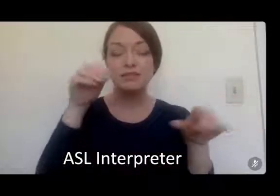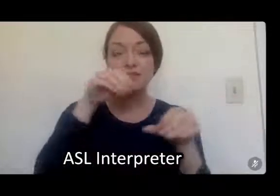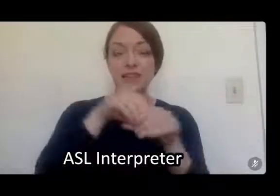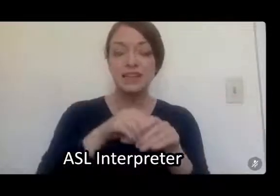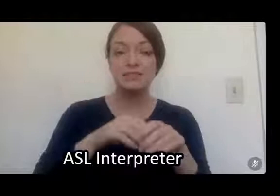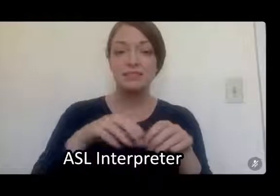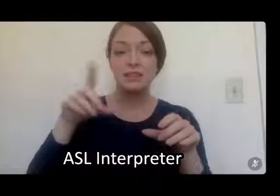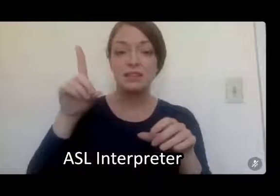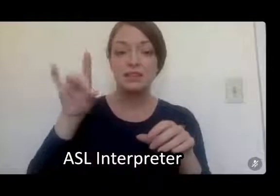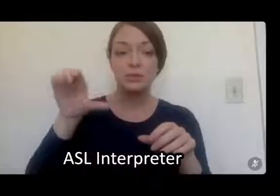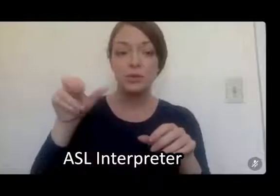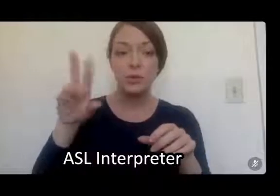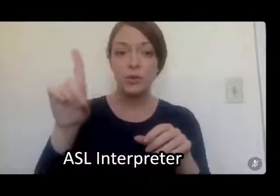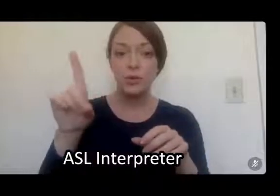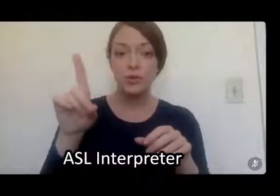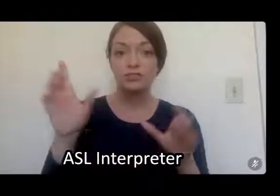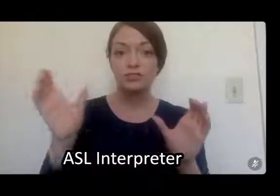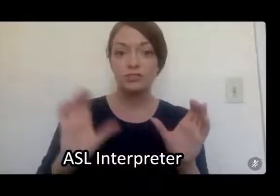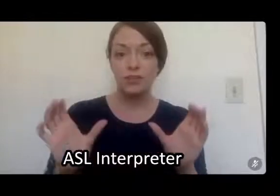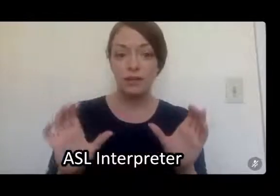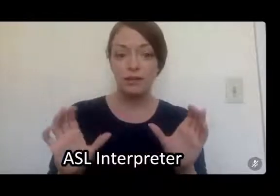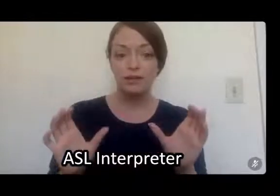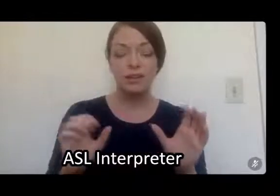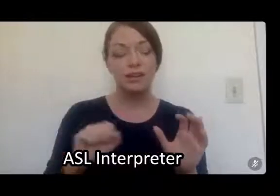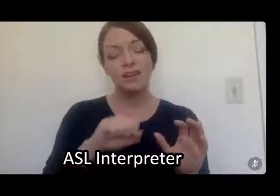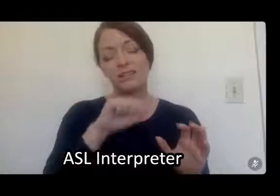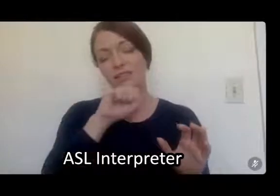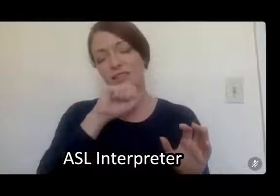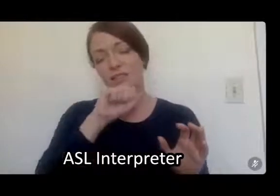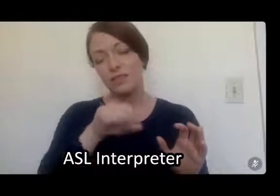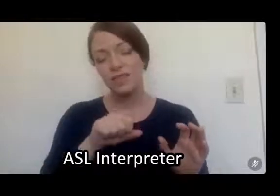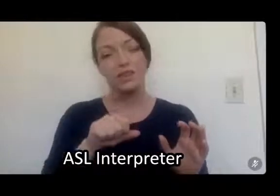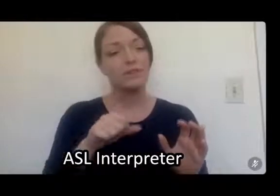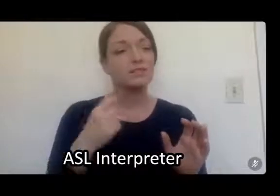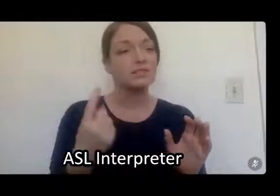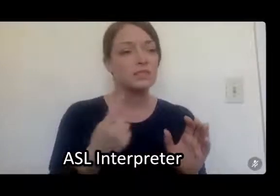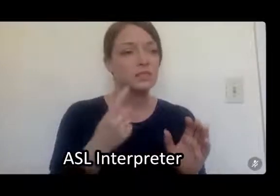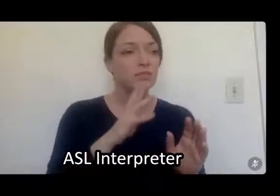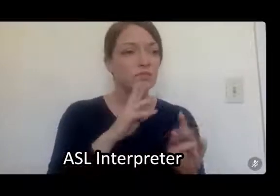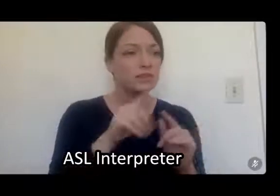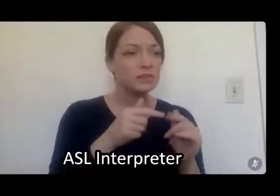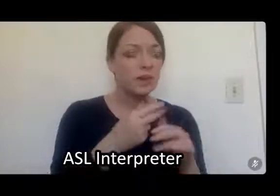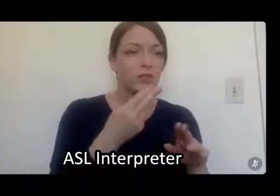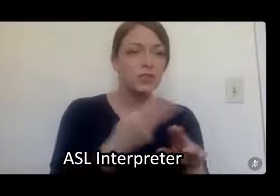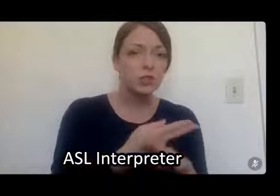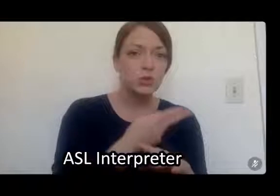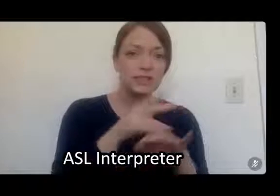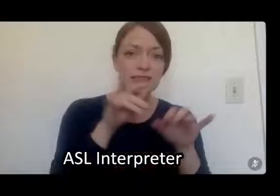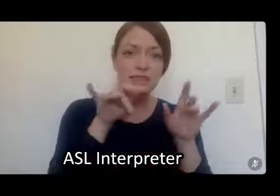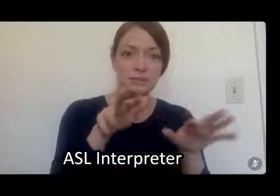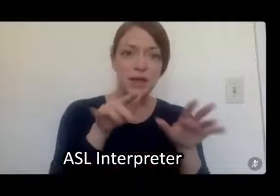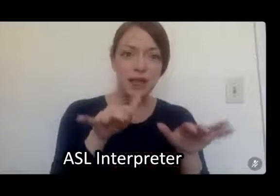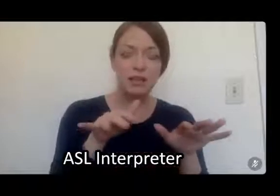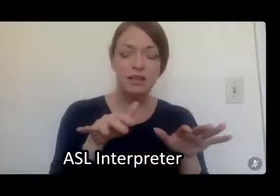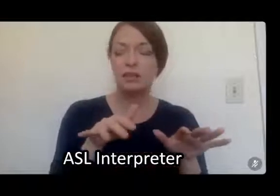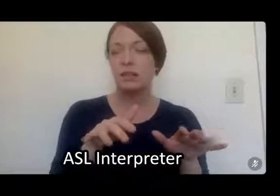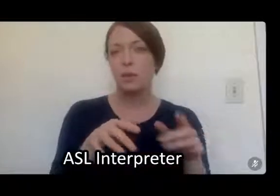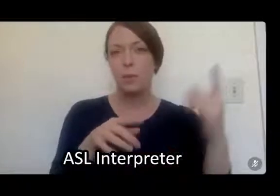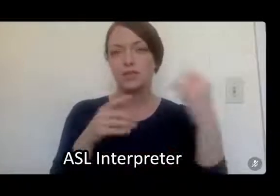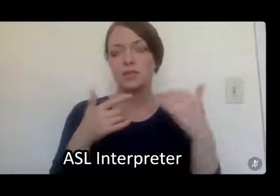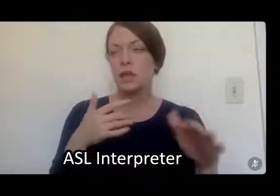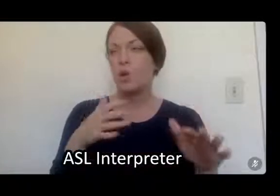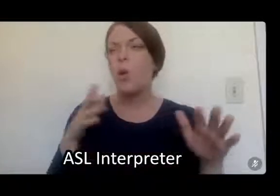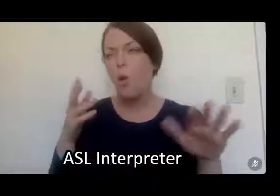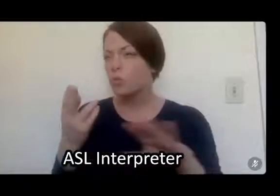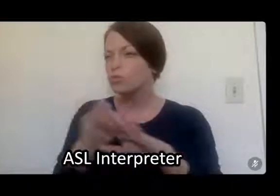any tabletop game where someone talks about using a spell and then someone's like, oh, I'm pretty sure you use it this way. And then you get